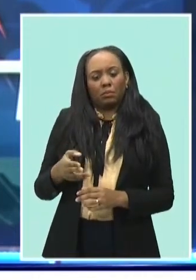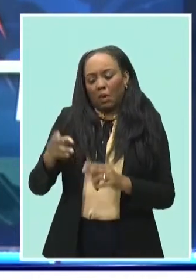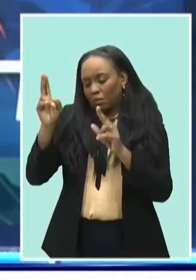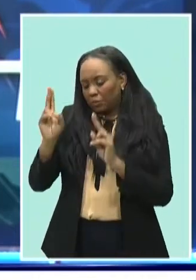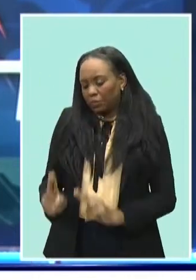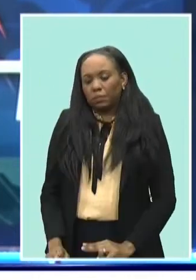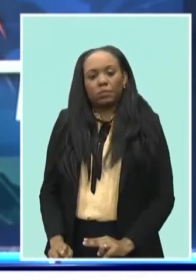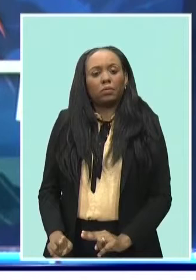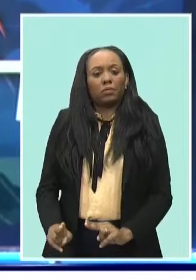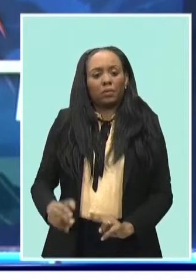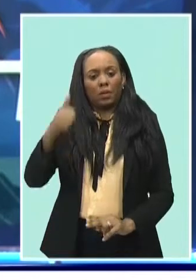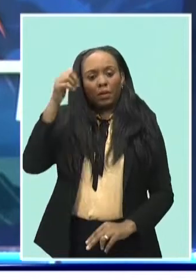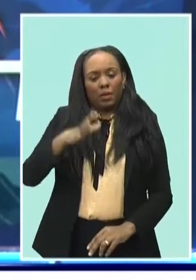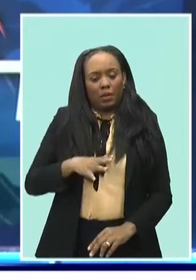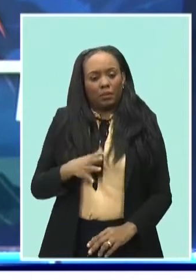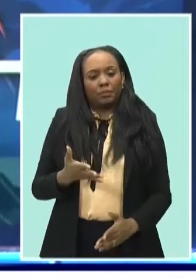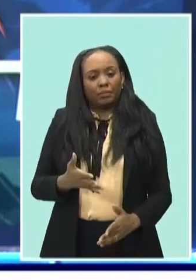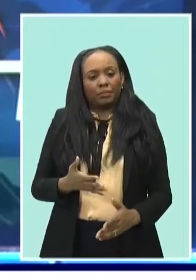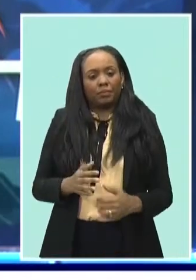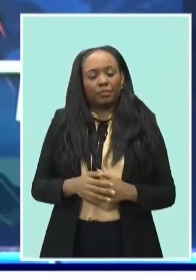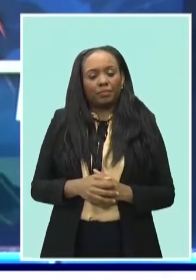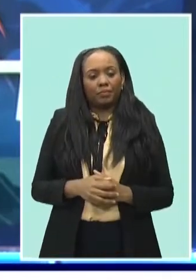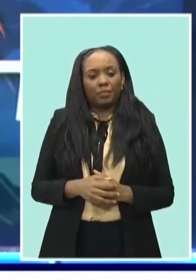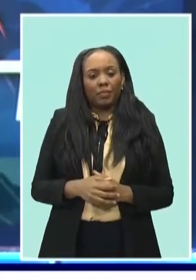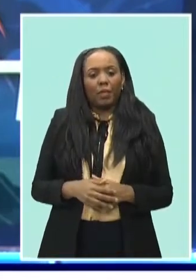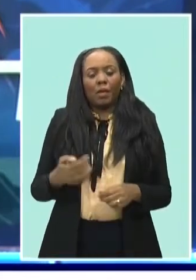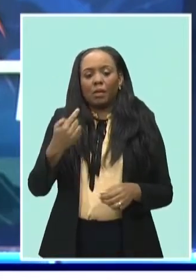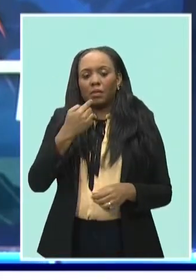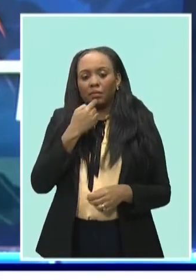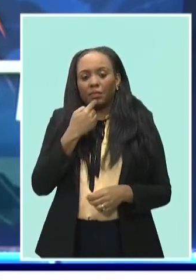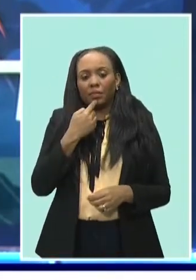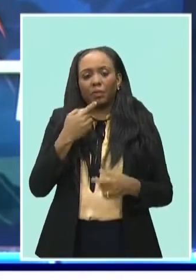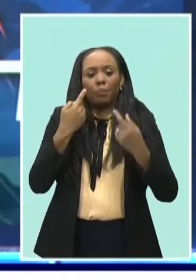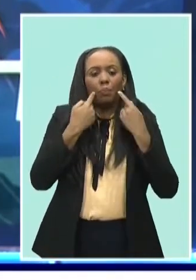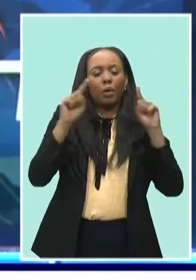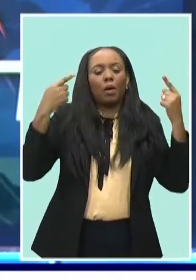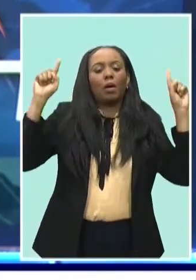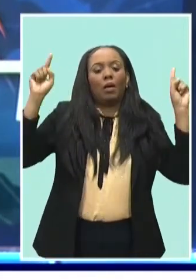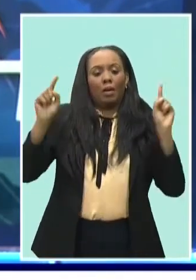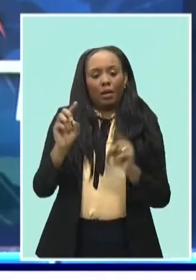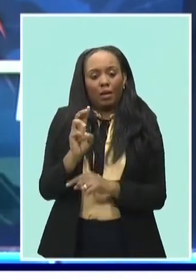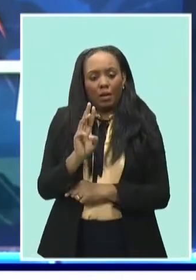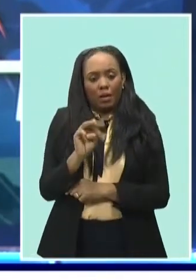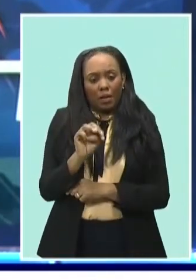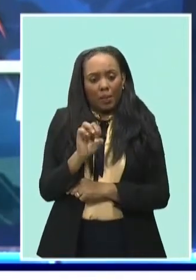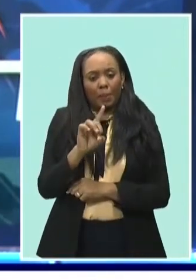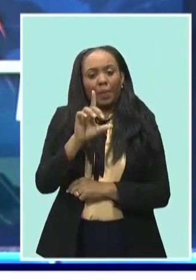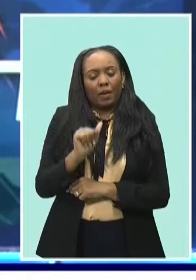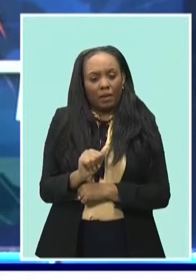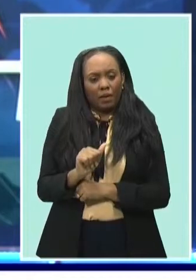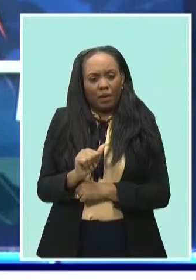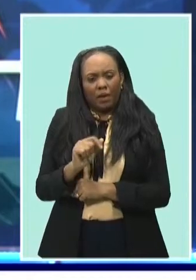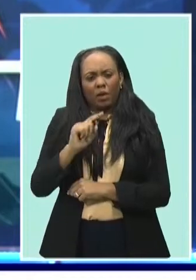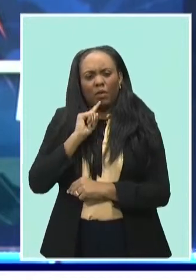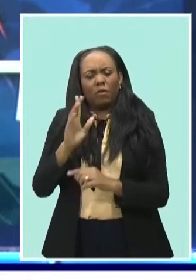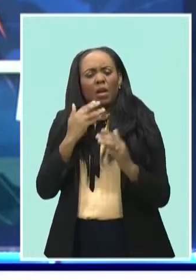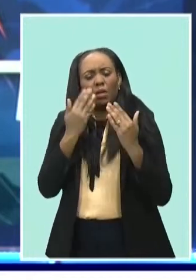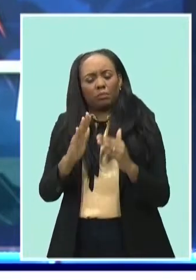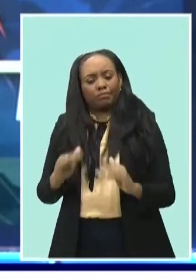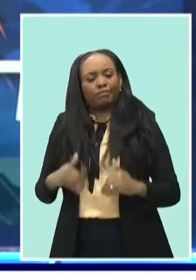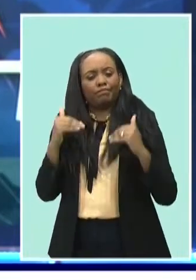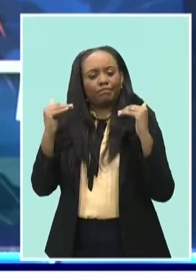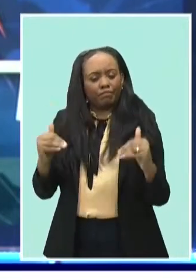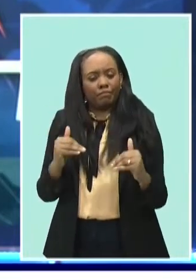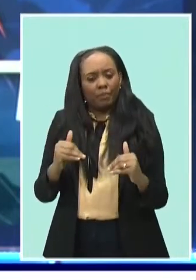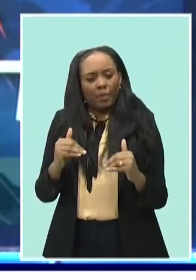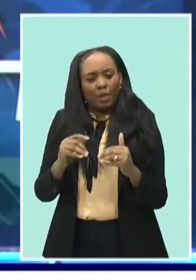undeniable contribution to the field of journalism. Ms. Smith notes that his achievements as a media pioneer and standard setter have